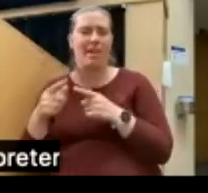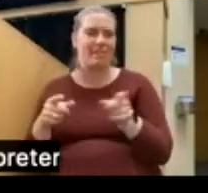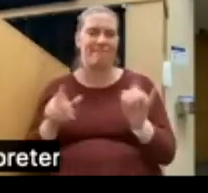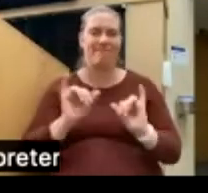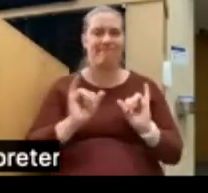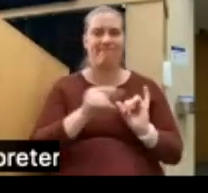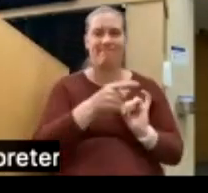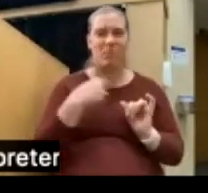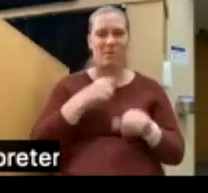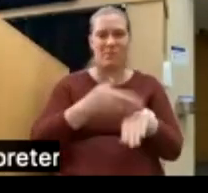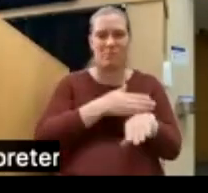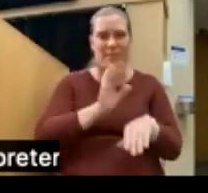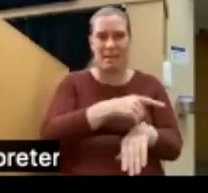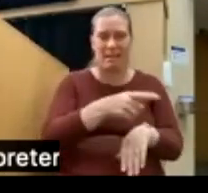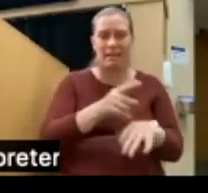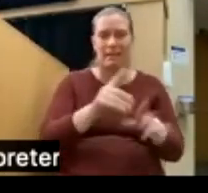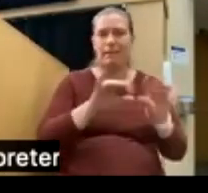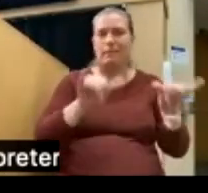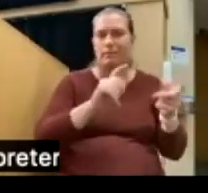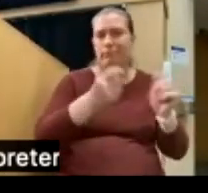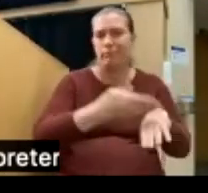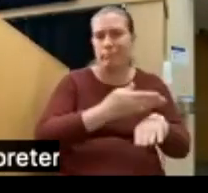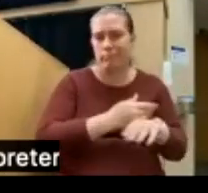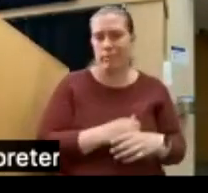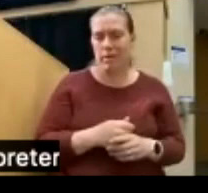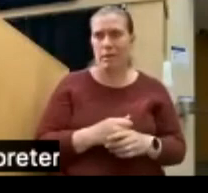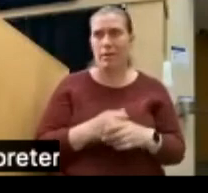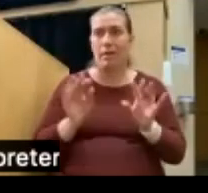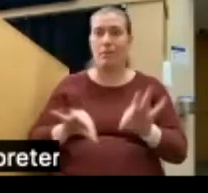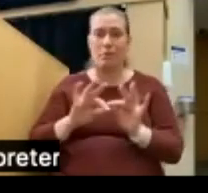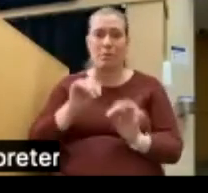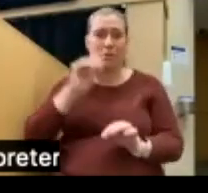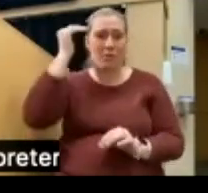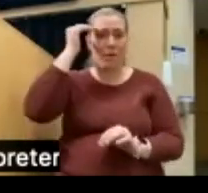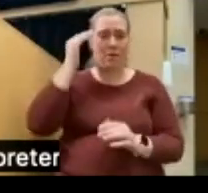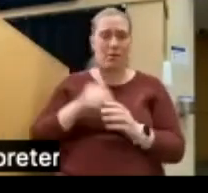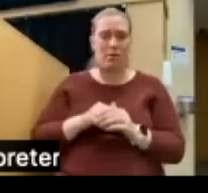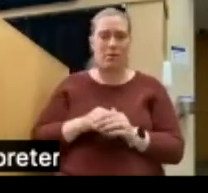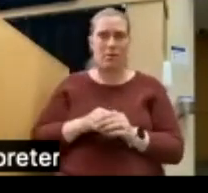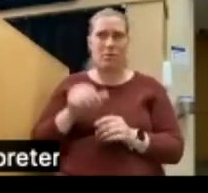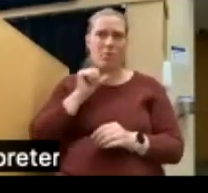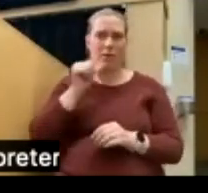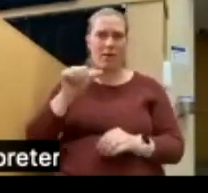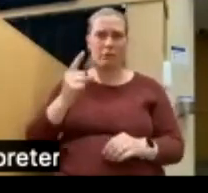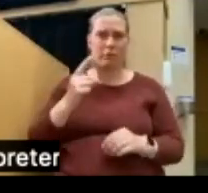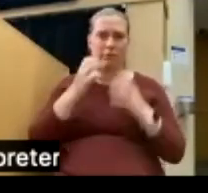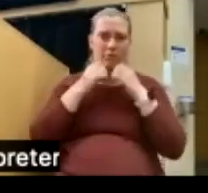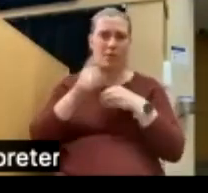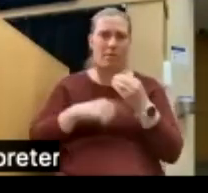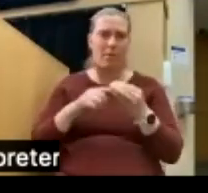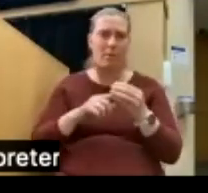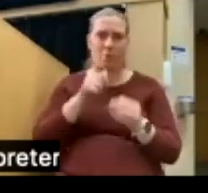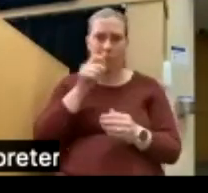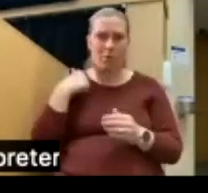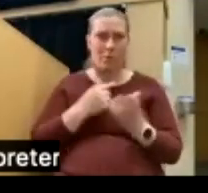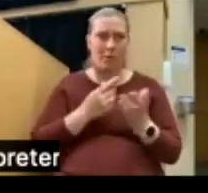do better with, but also being aware that, you know, we're not just entrusted with the health of the people we serve, but we're